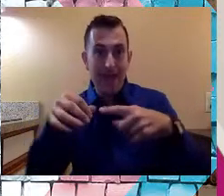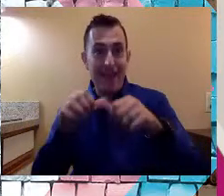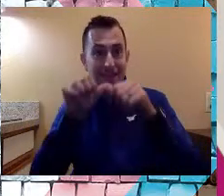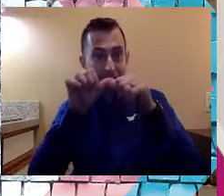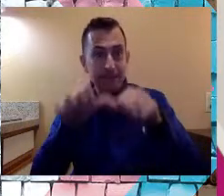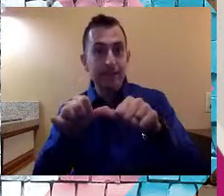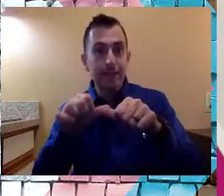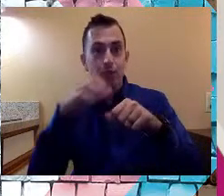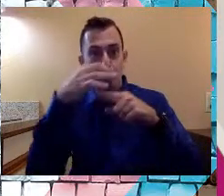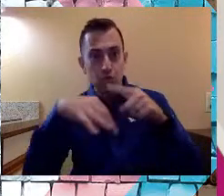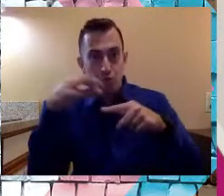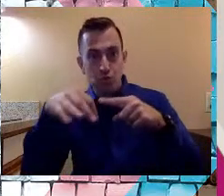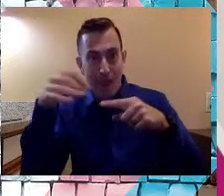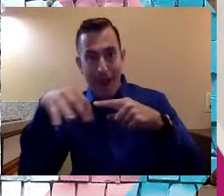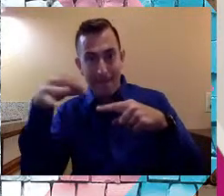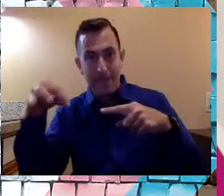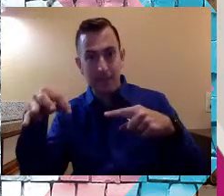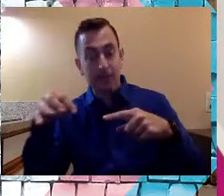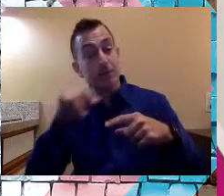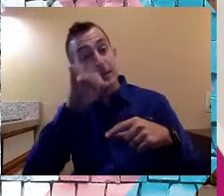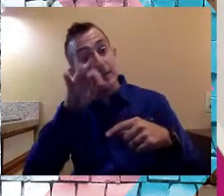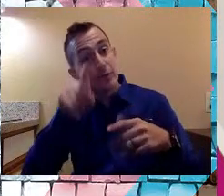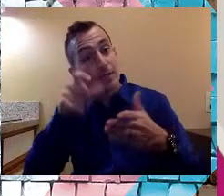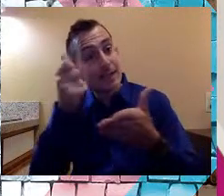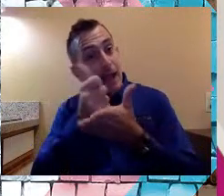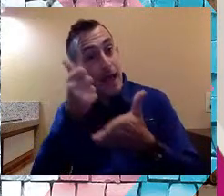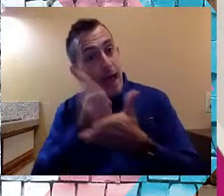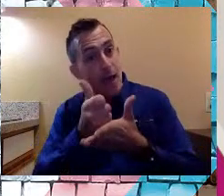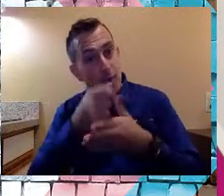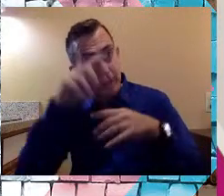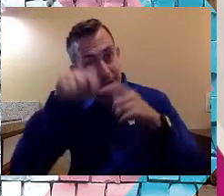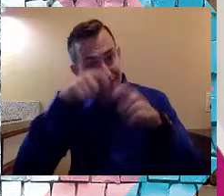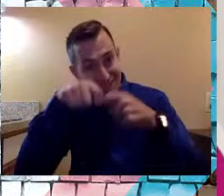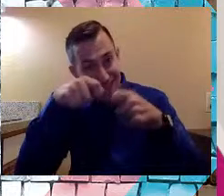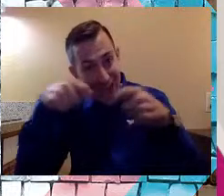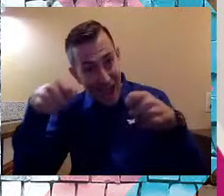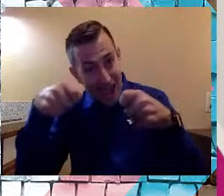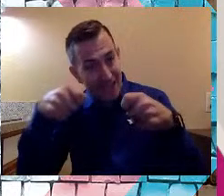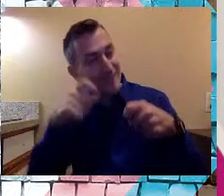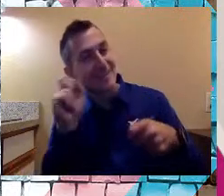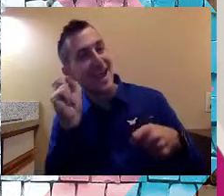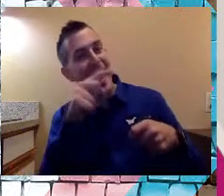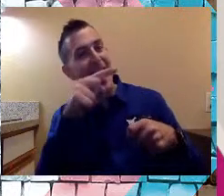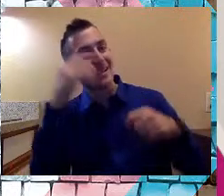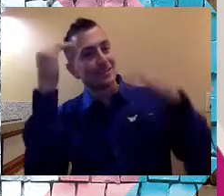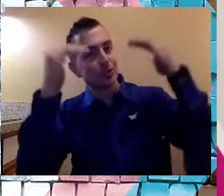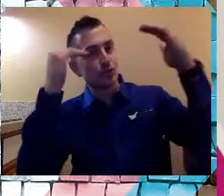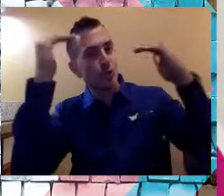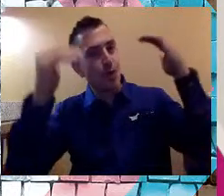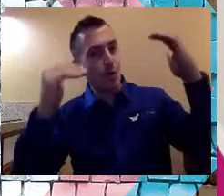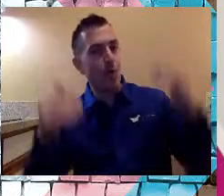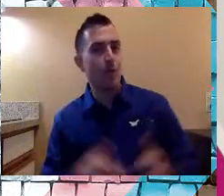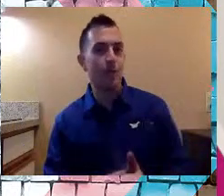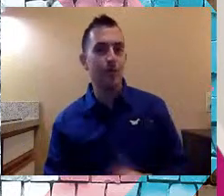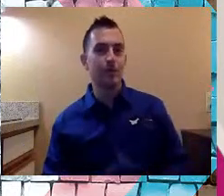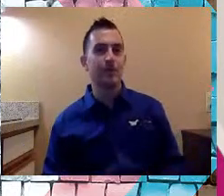Again, if you need help getting or doing the tie, just ask a grown-up. And I'm going to